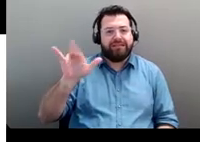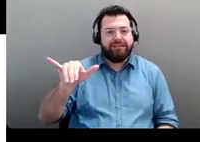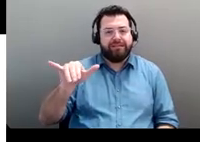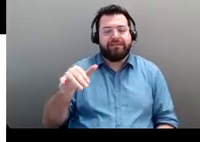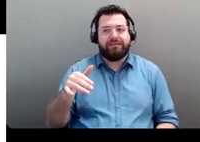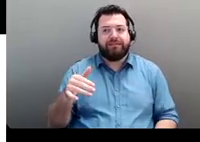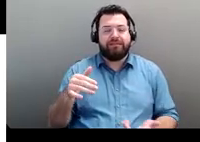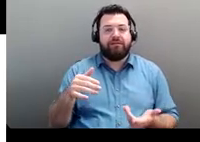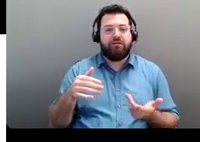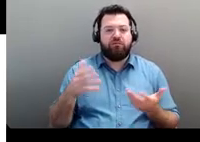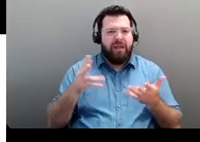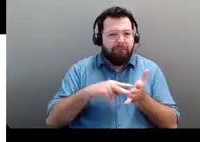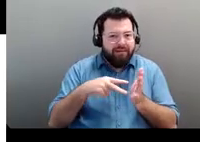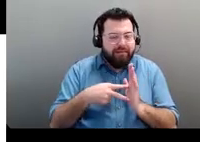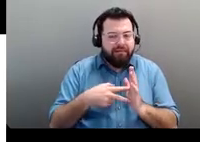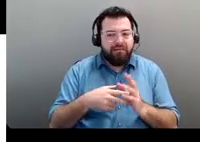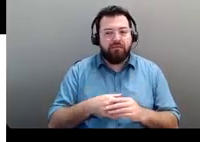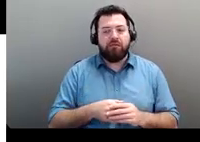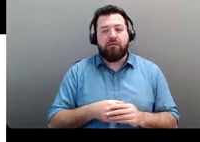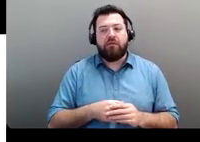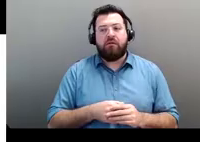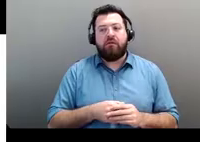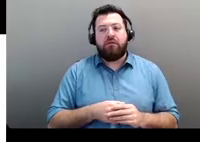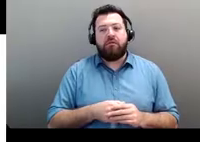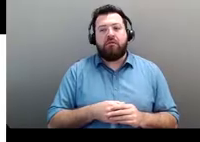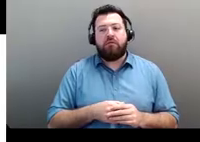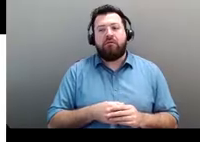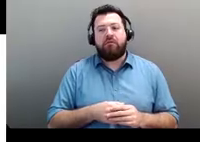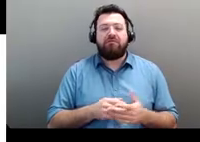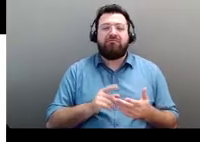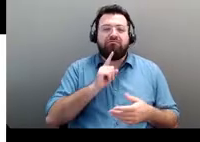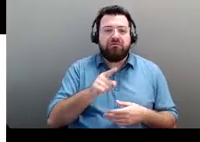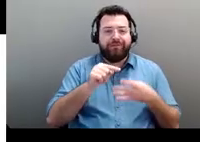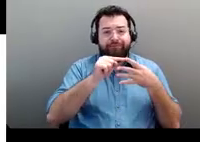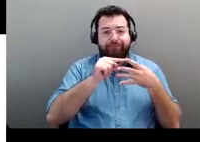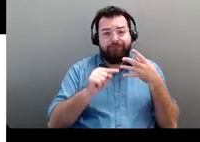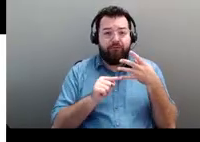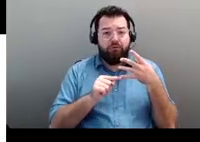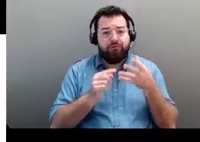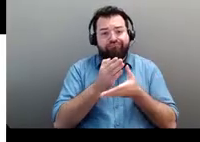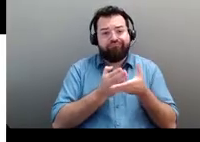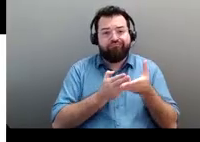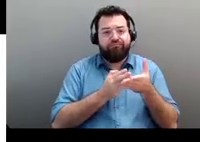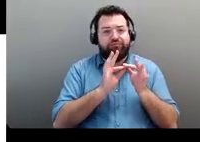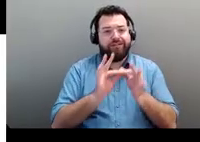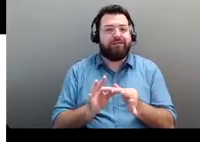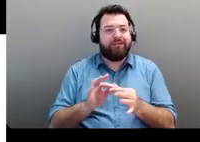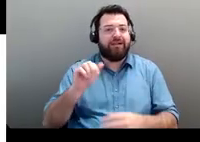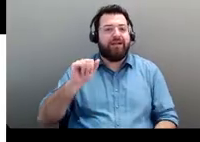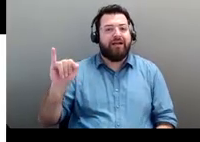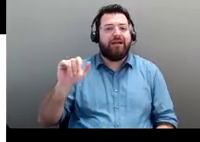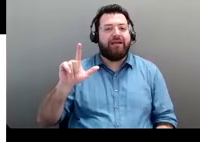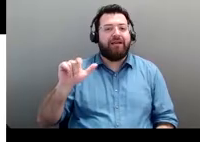literacy? Um, there's four components to AI literacy, I think, that